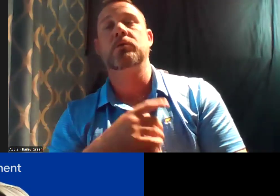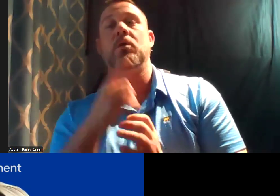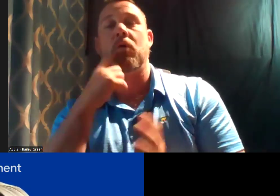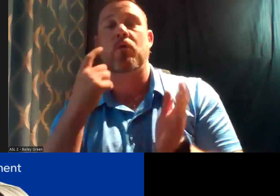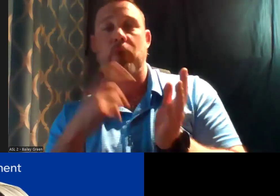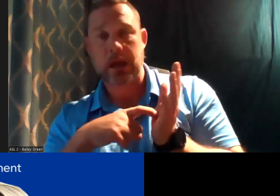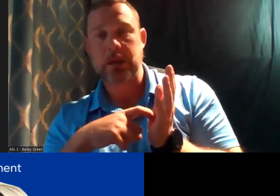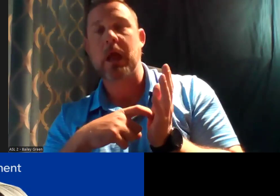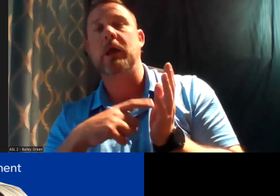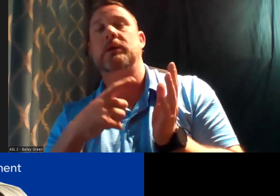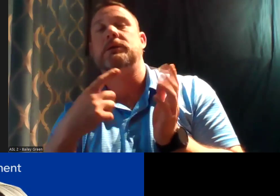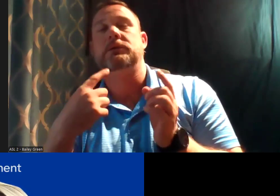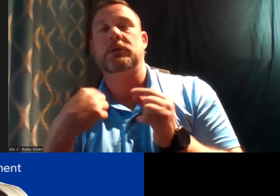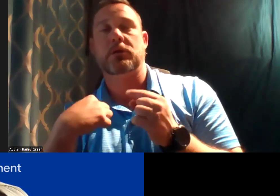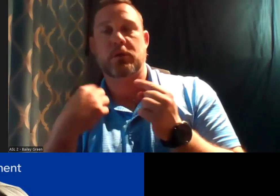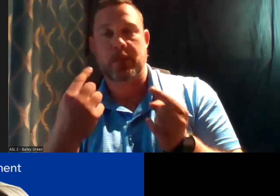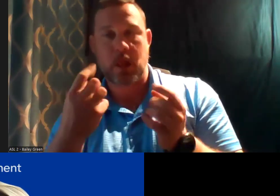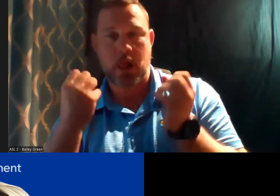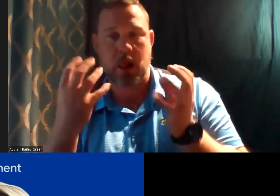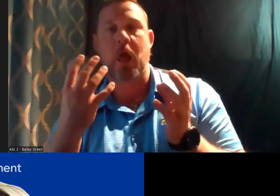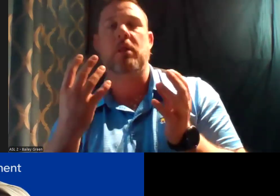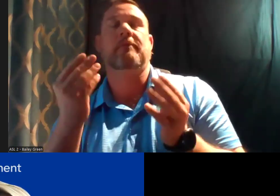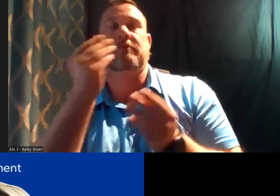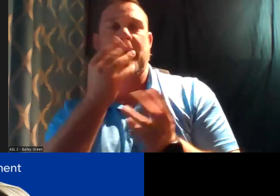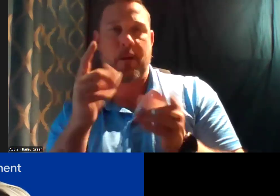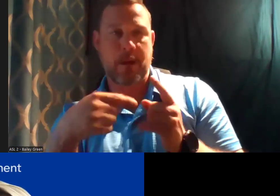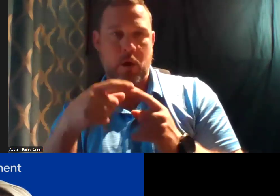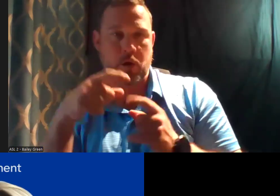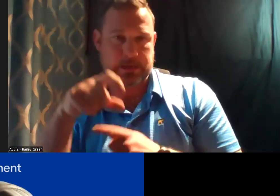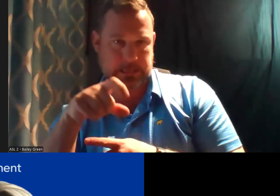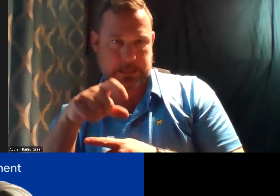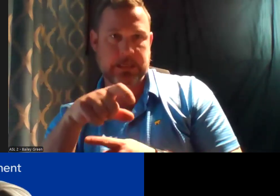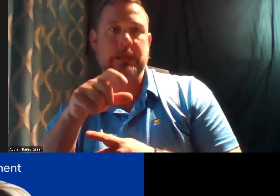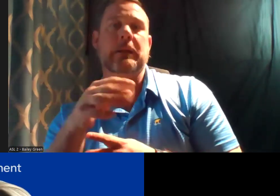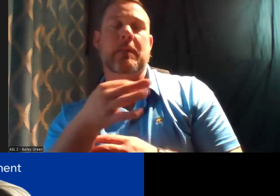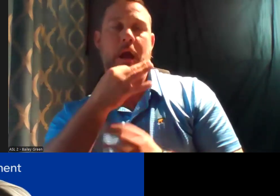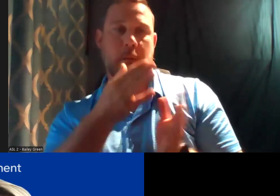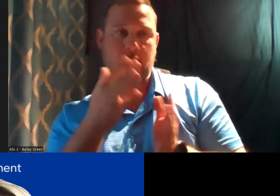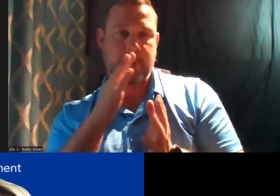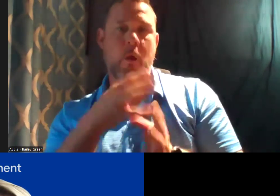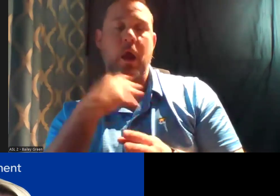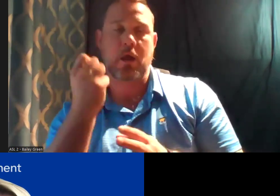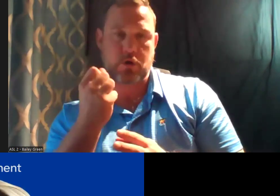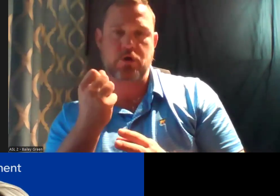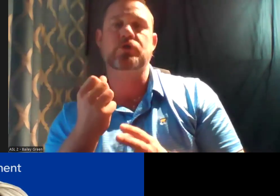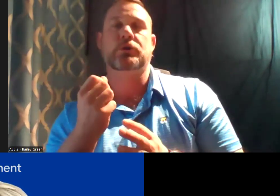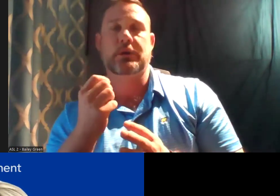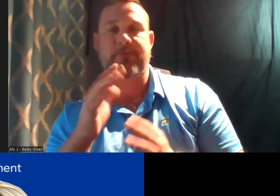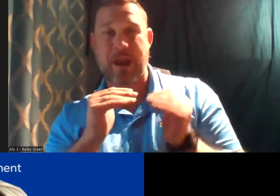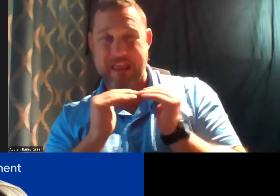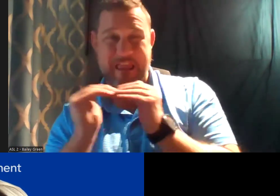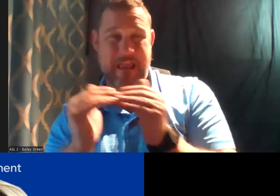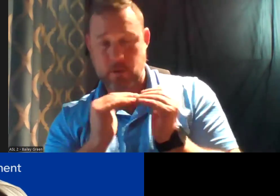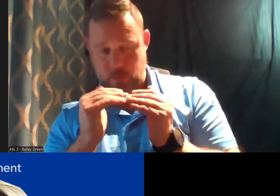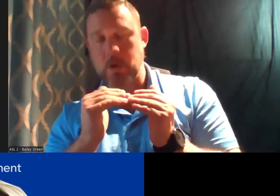recognizing that there has been, a lot of input about the need in the master plan for aging to not only embed equity throughout